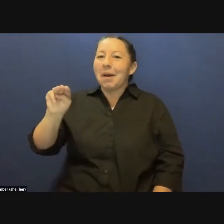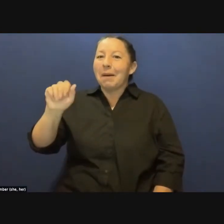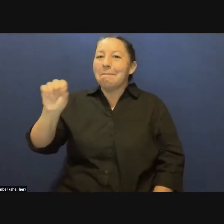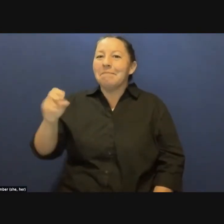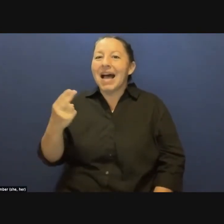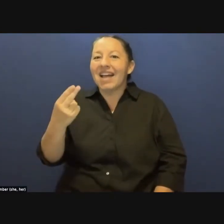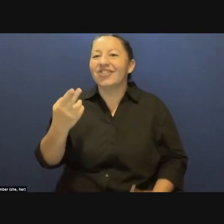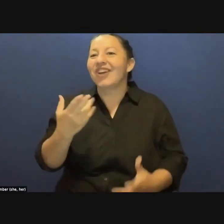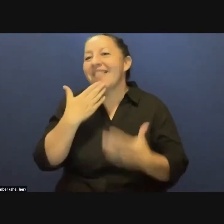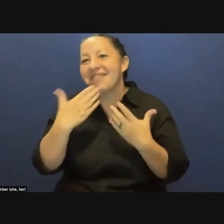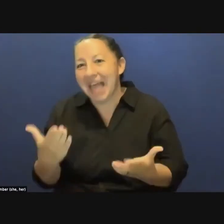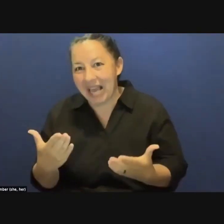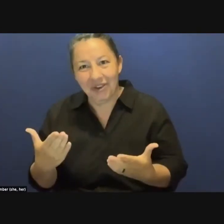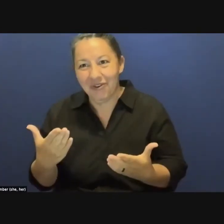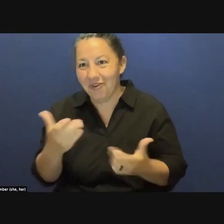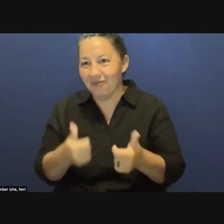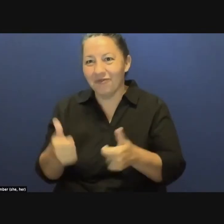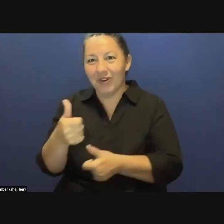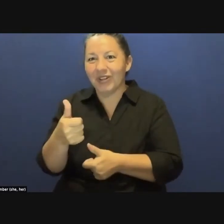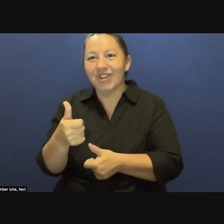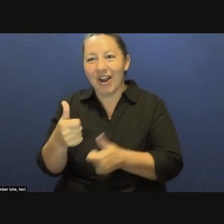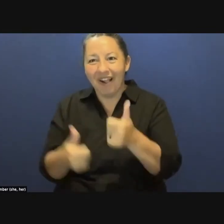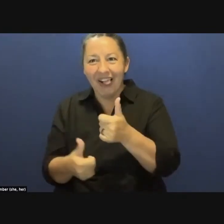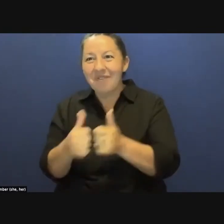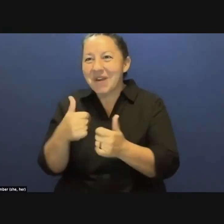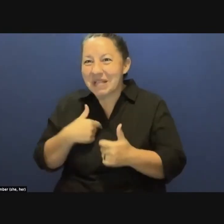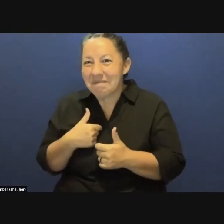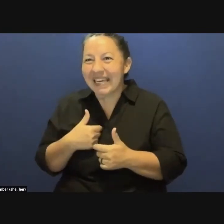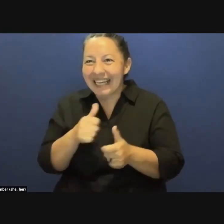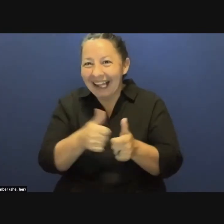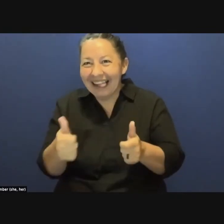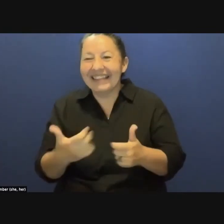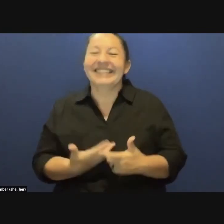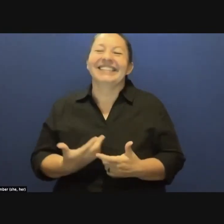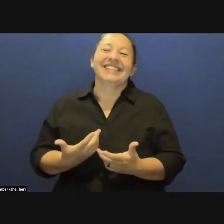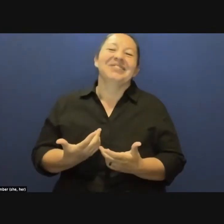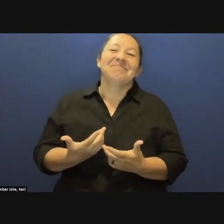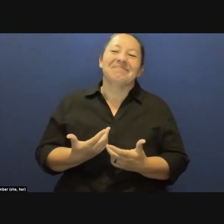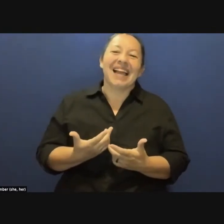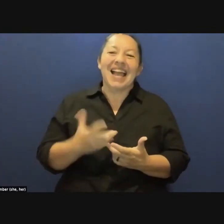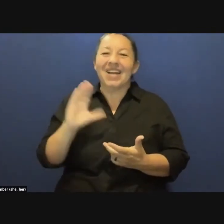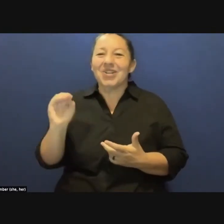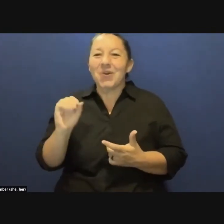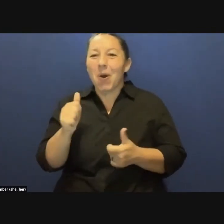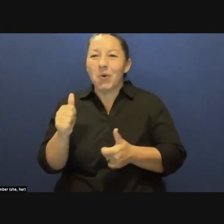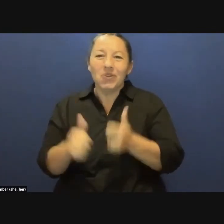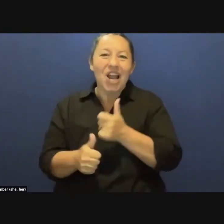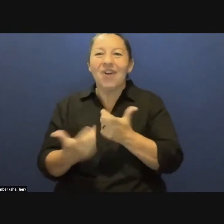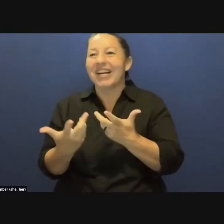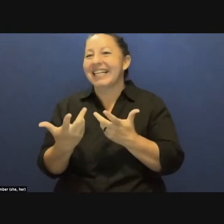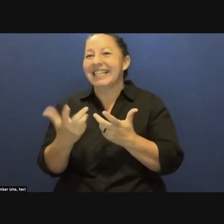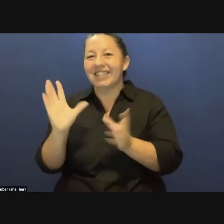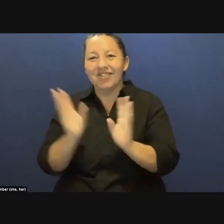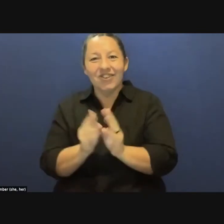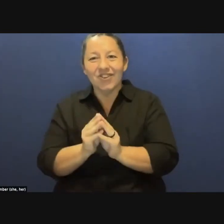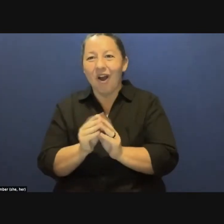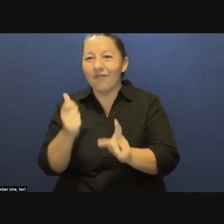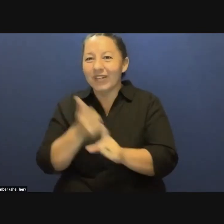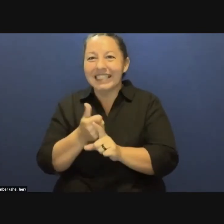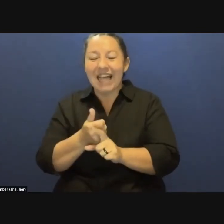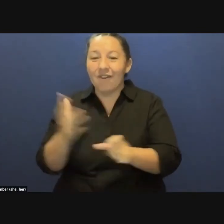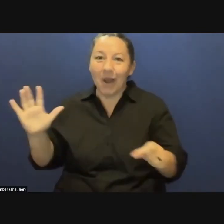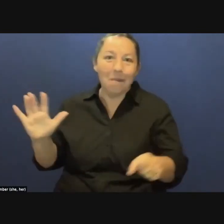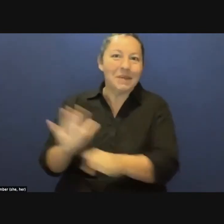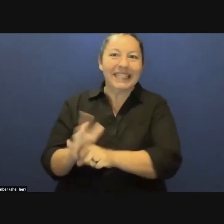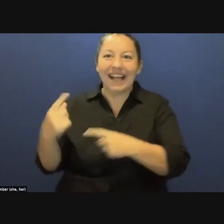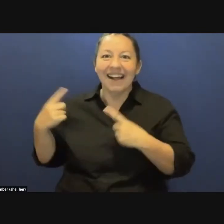you for co-chairing this this session and co-chairing the conference in its entirety. You'll